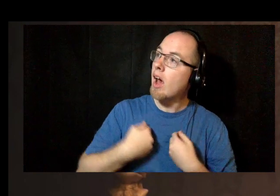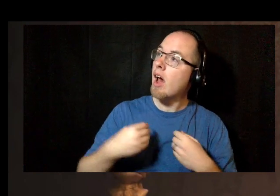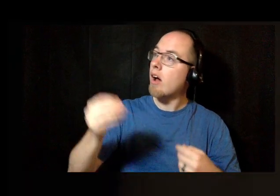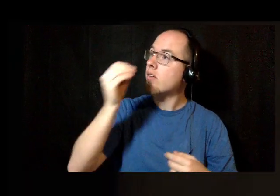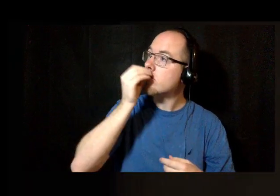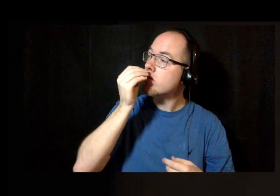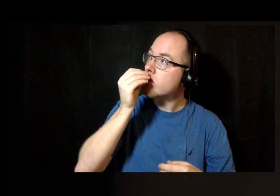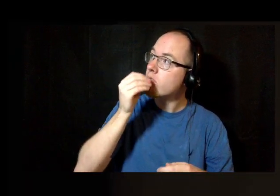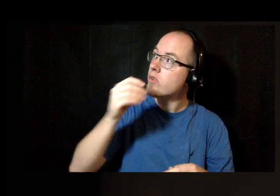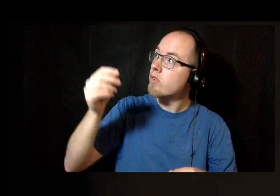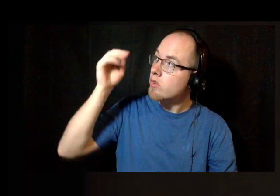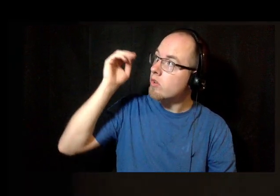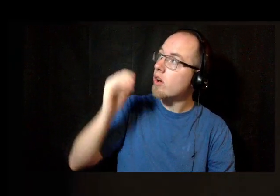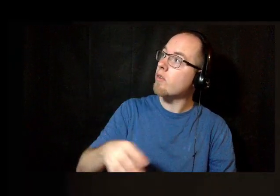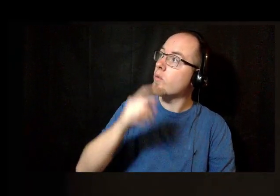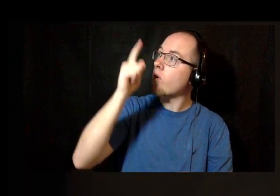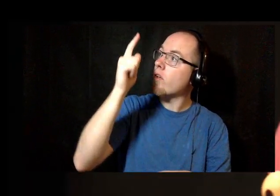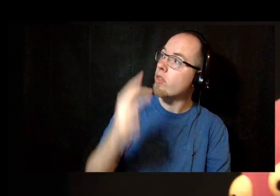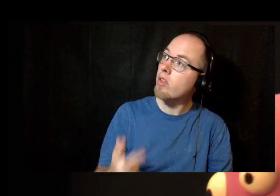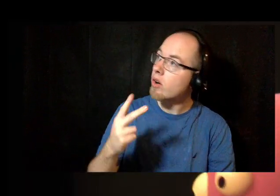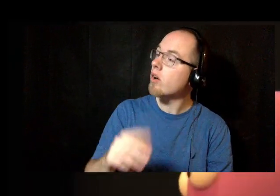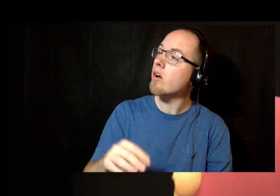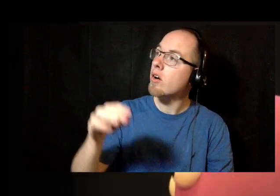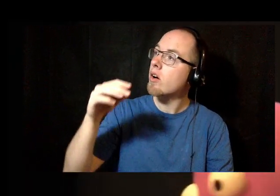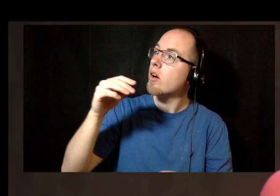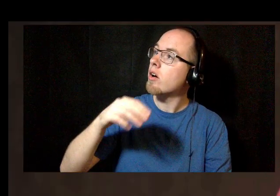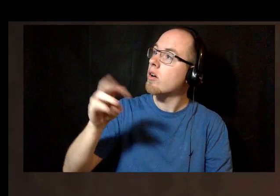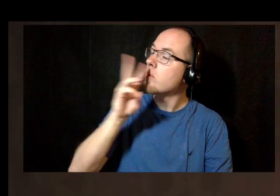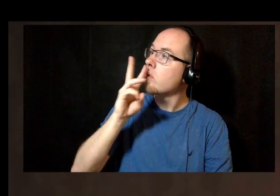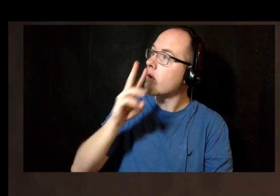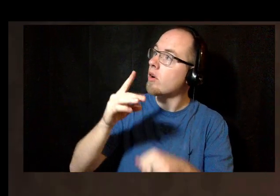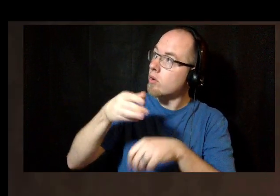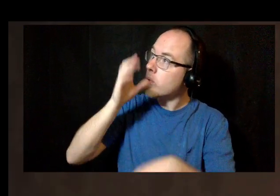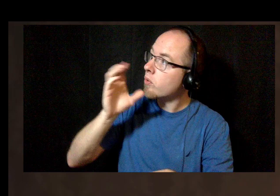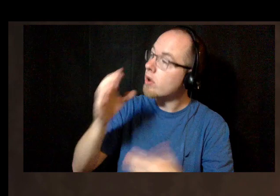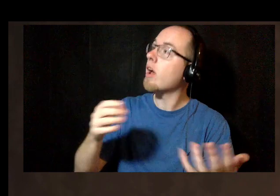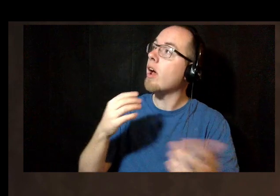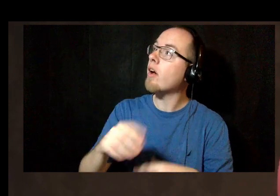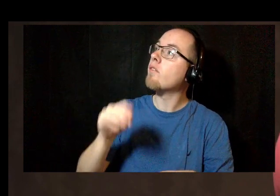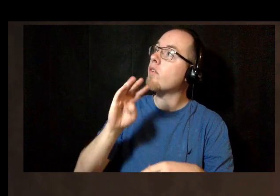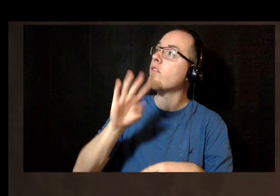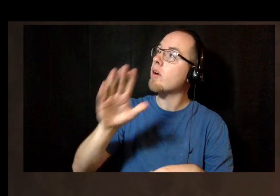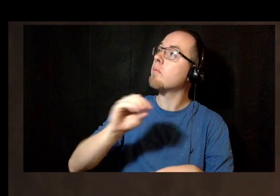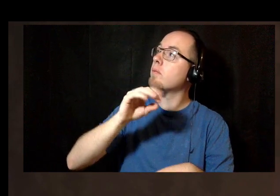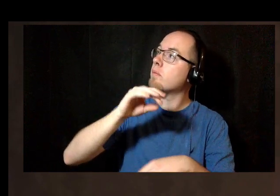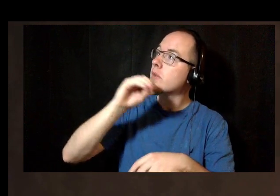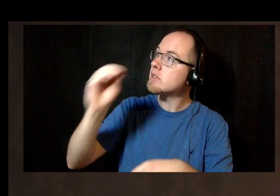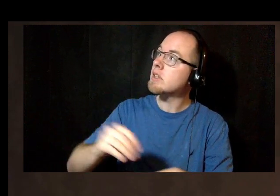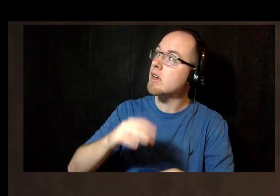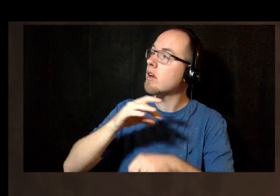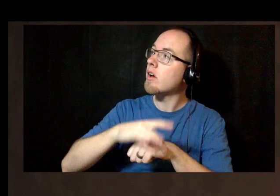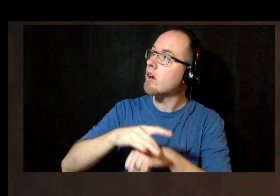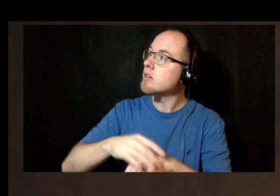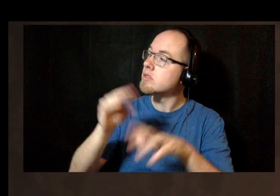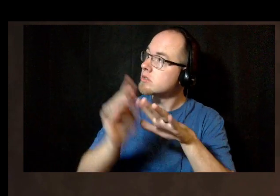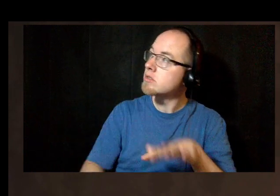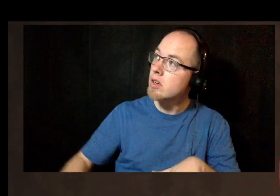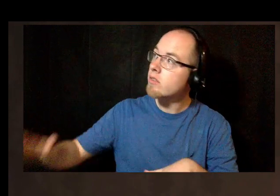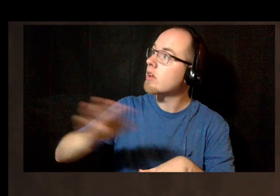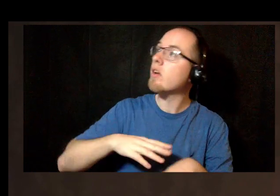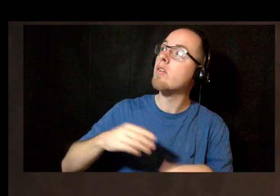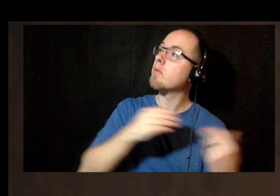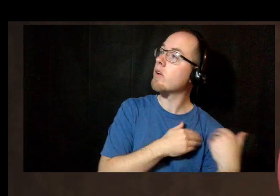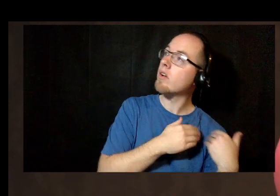fresh water, takes up 45% of the Earth's surface, and is responsible for a whopping 91%